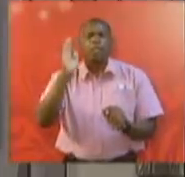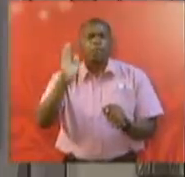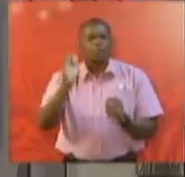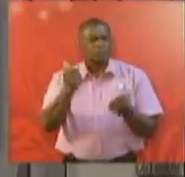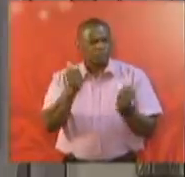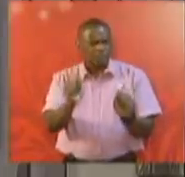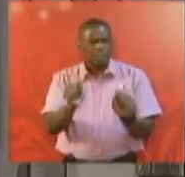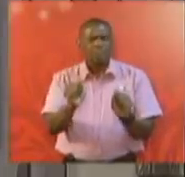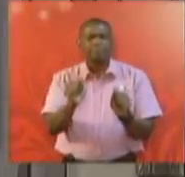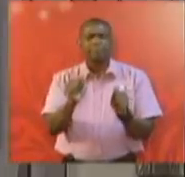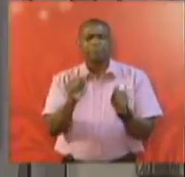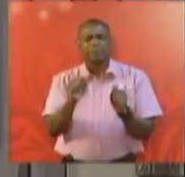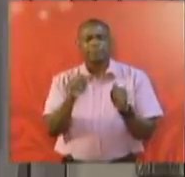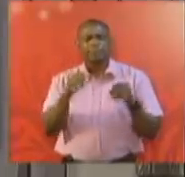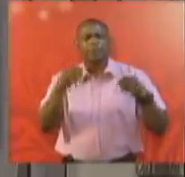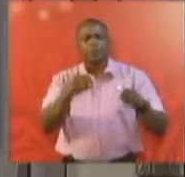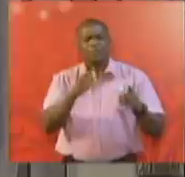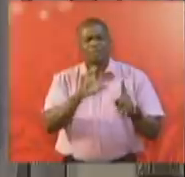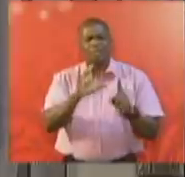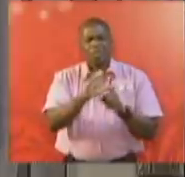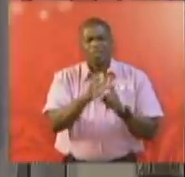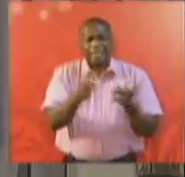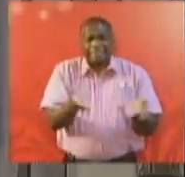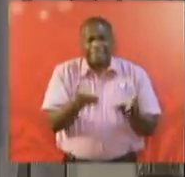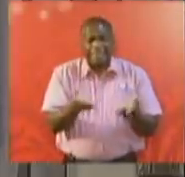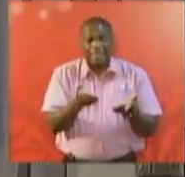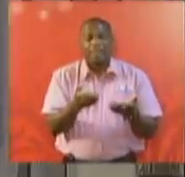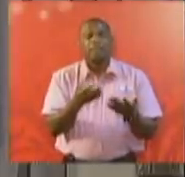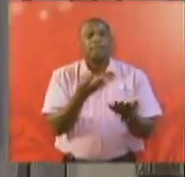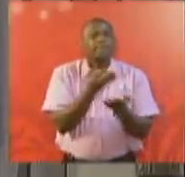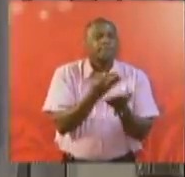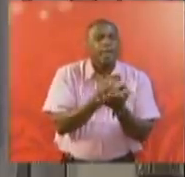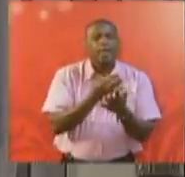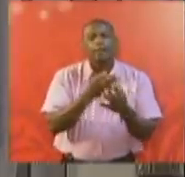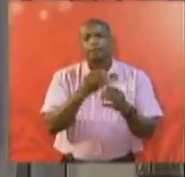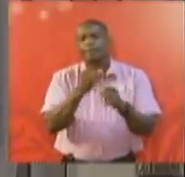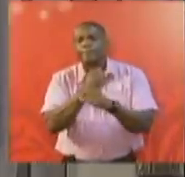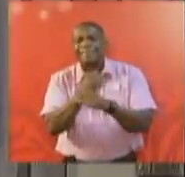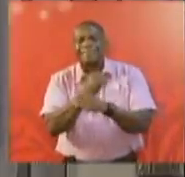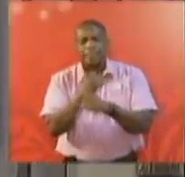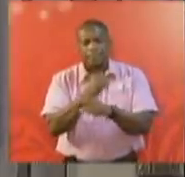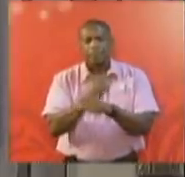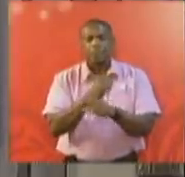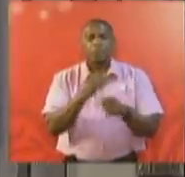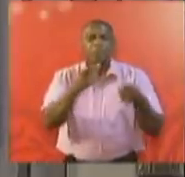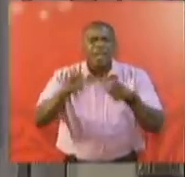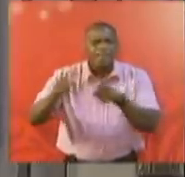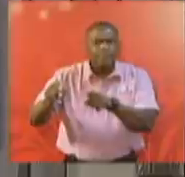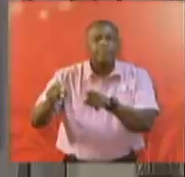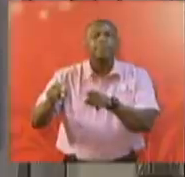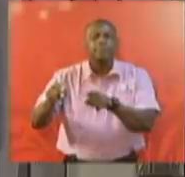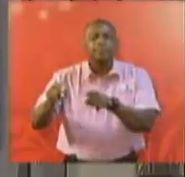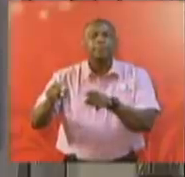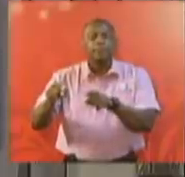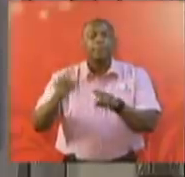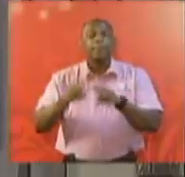locally and telling you what the facts and figures are, what the trends are, where we are, but we